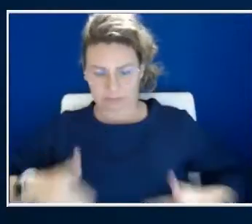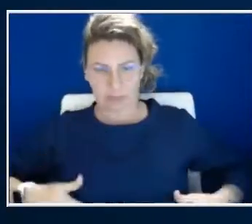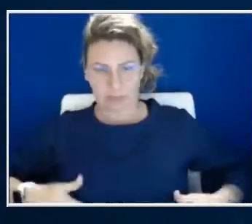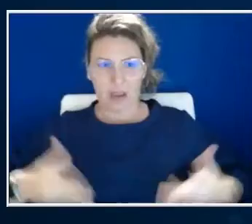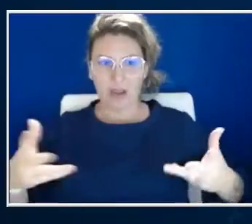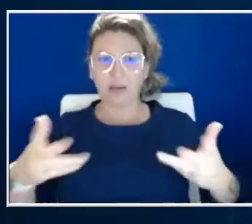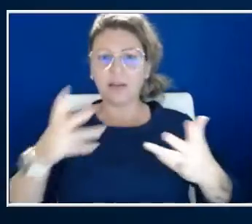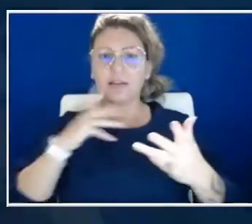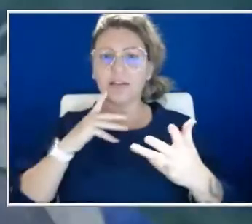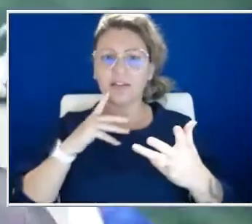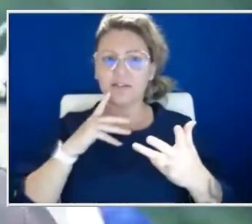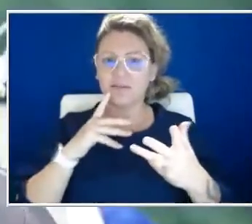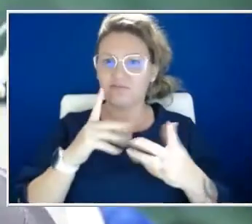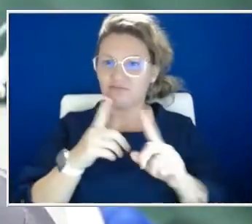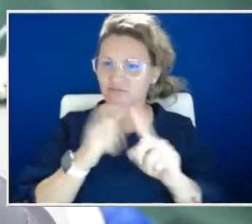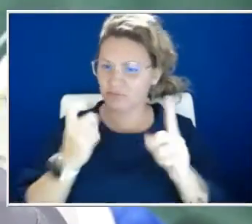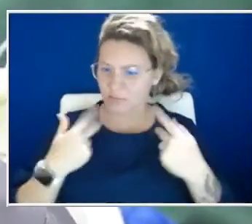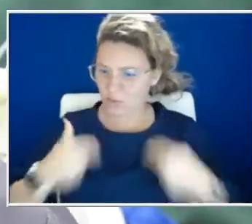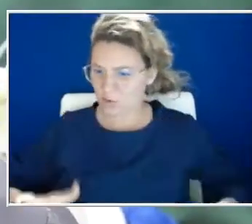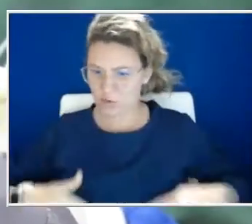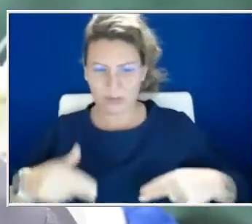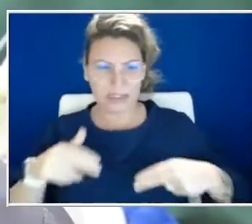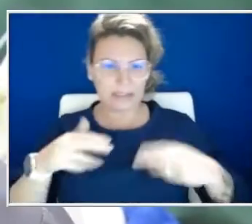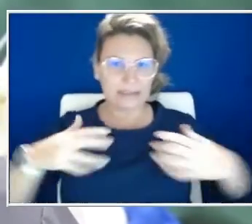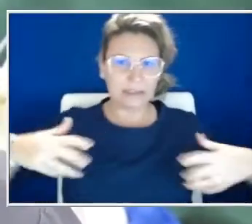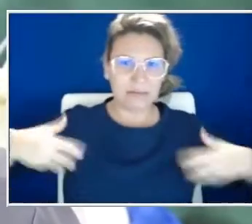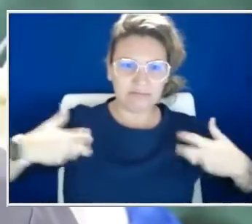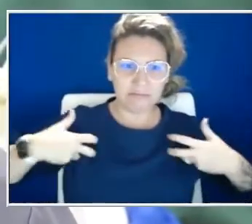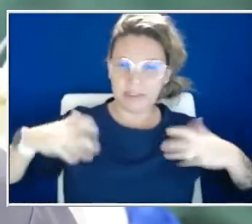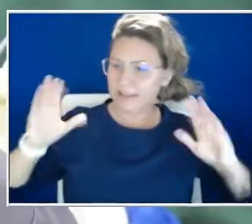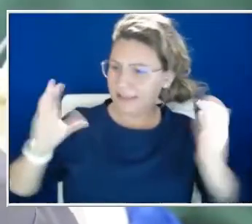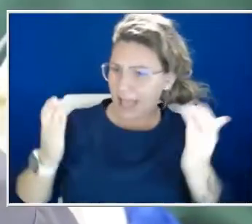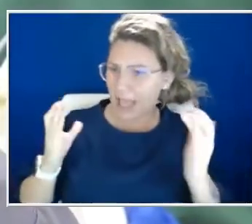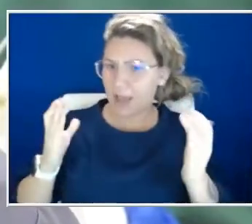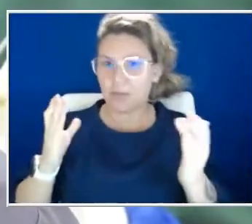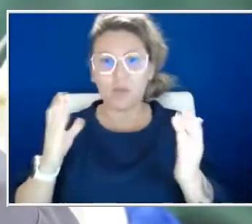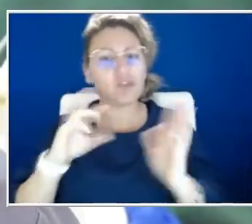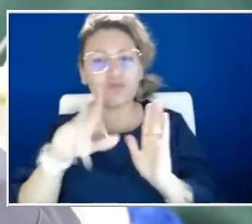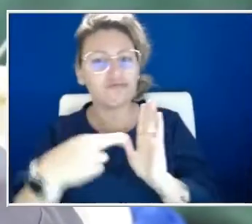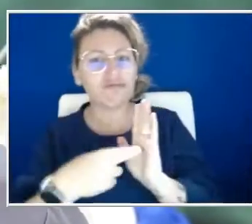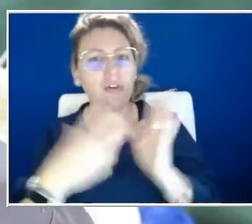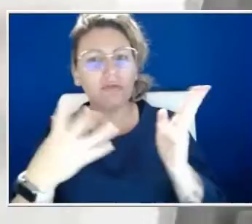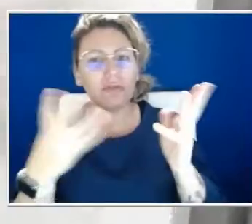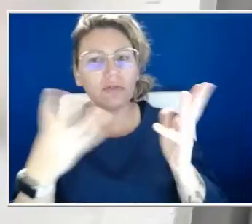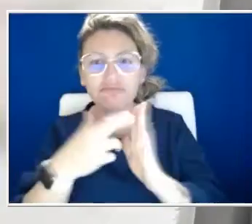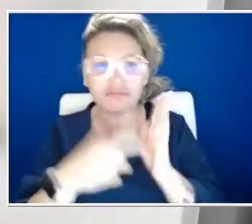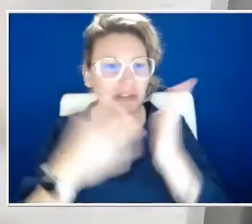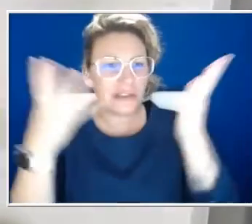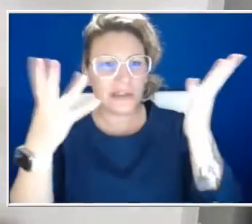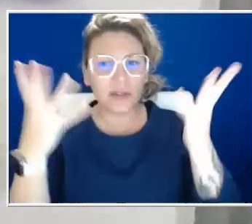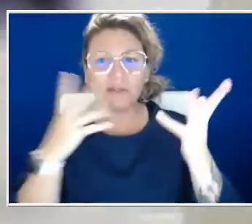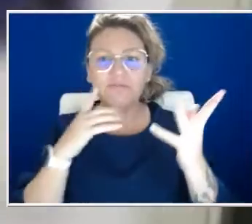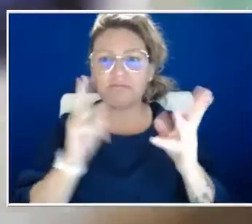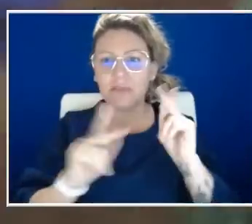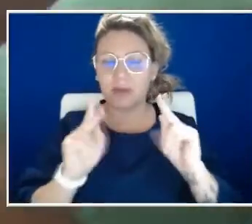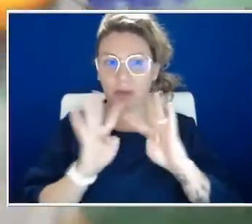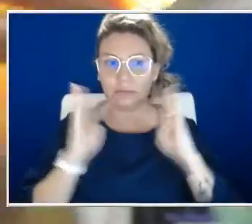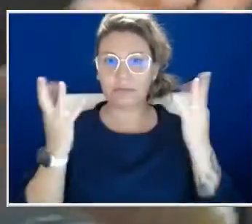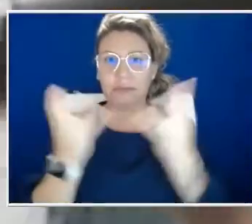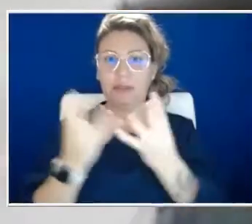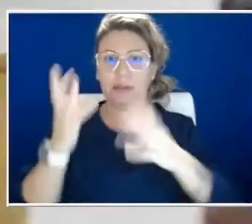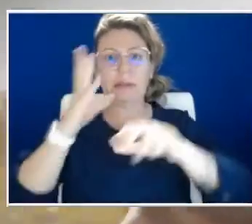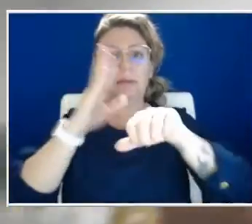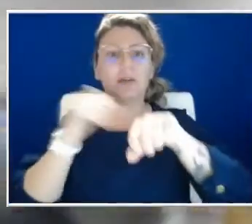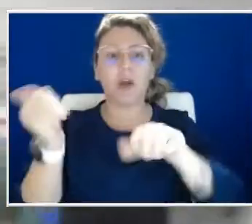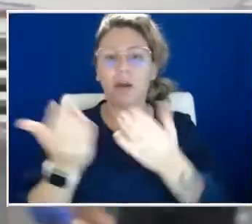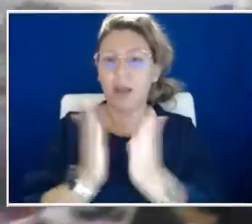it was fascinating. Dr. Holzberlein, yeah, what were the roles? I mean, here you are, there's so many people standing around you, and you were able to call out and ask for anything